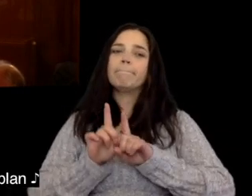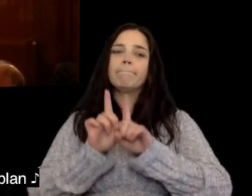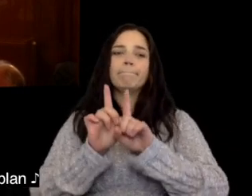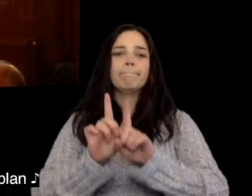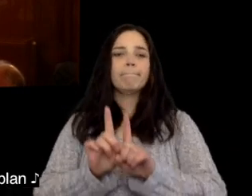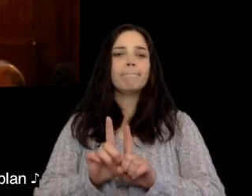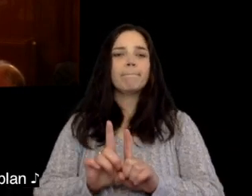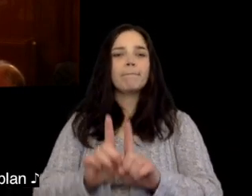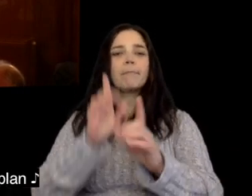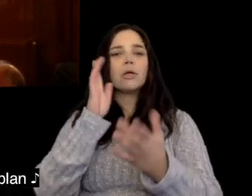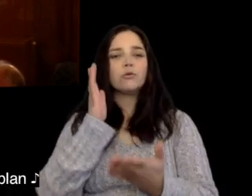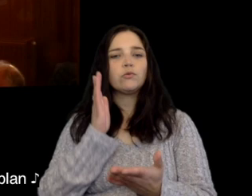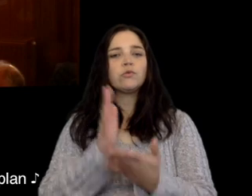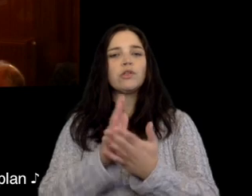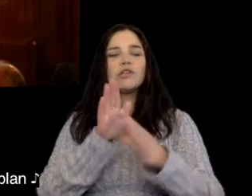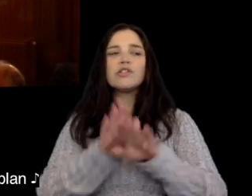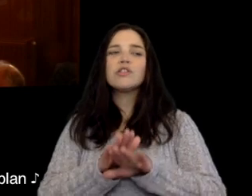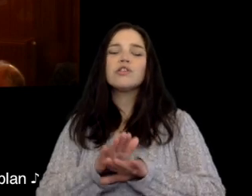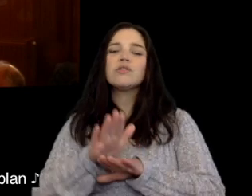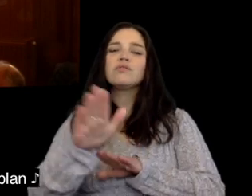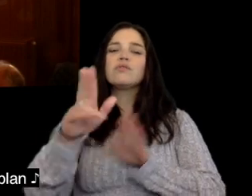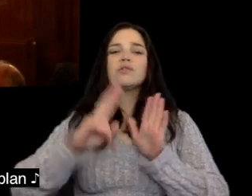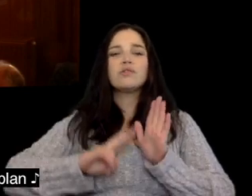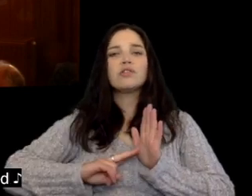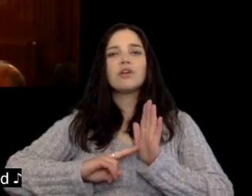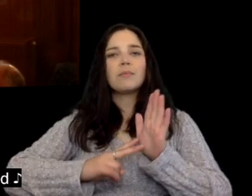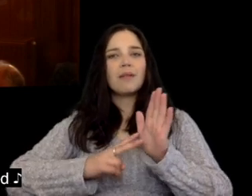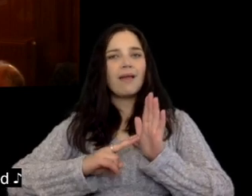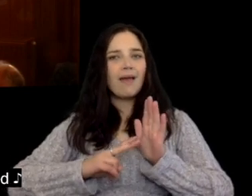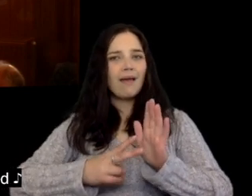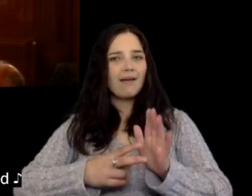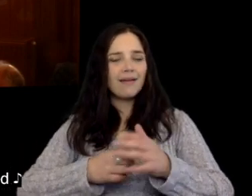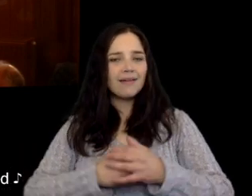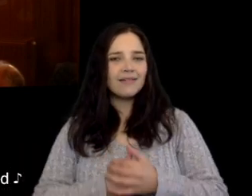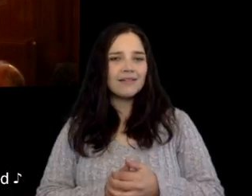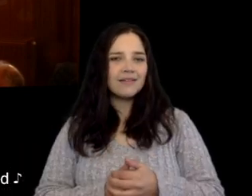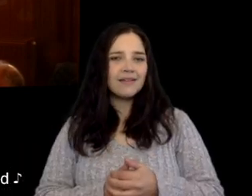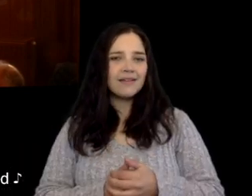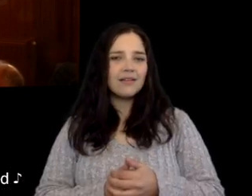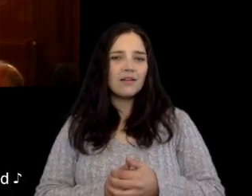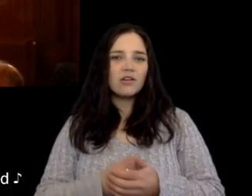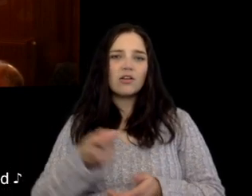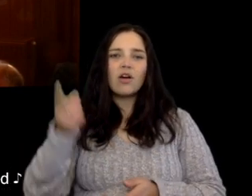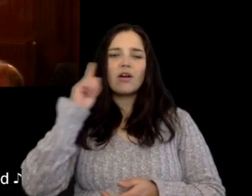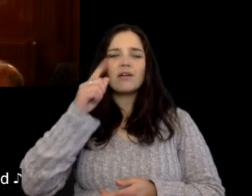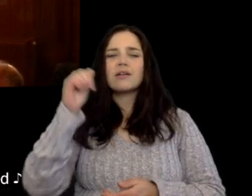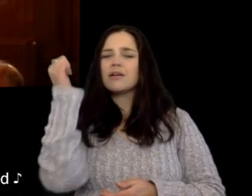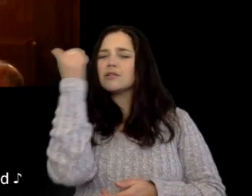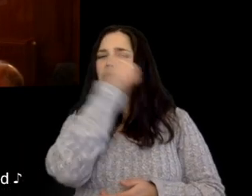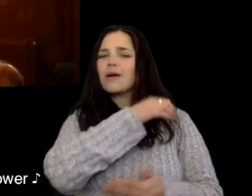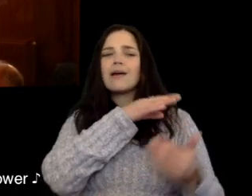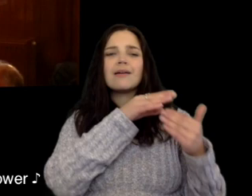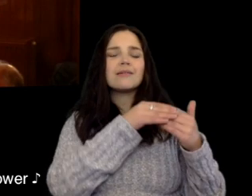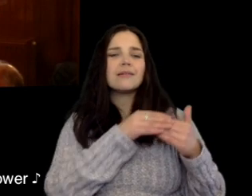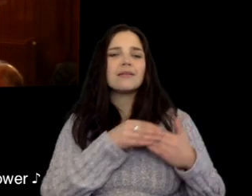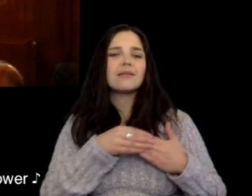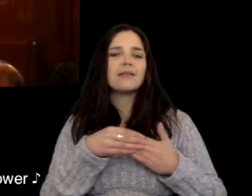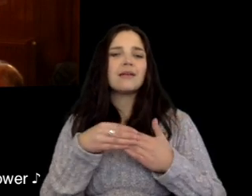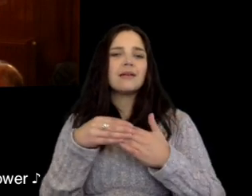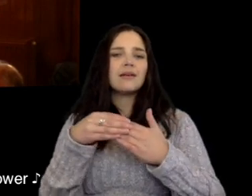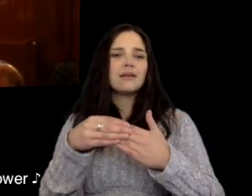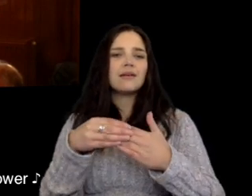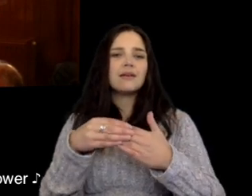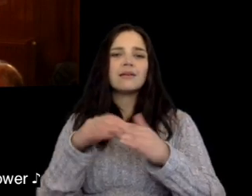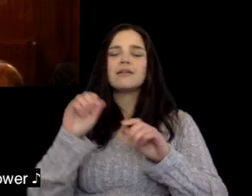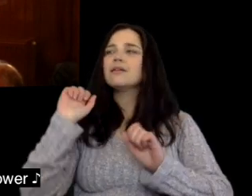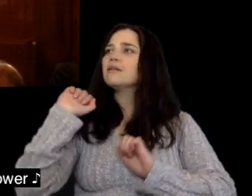humbly with Him and trust His future plan. God has